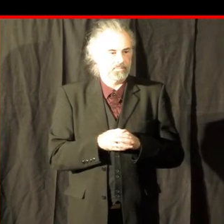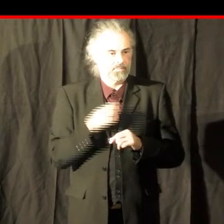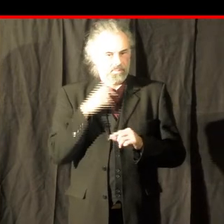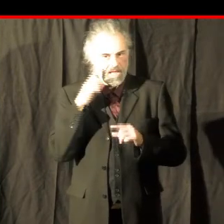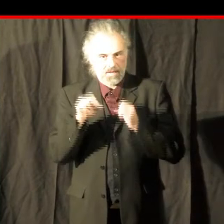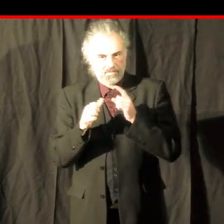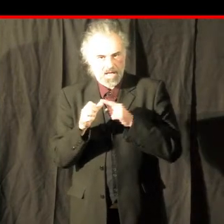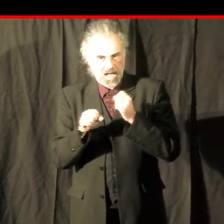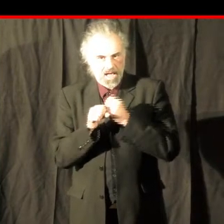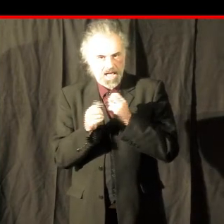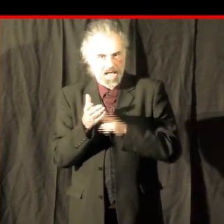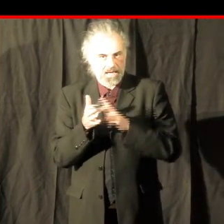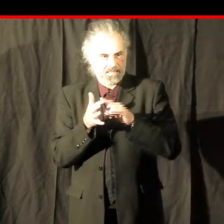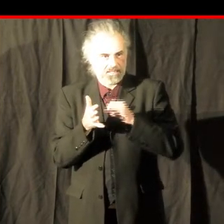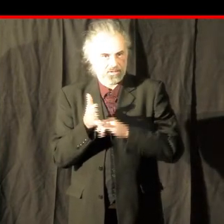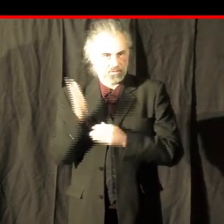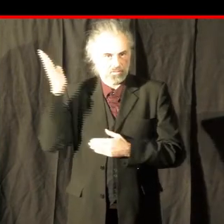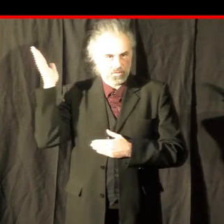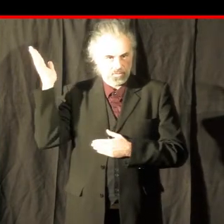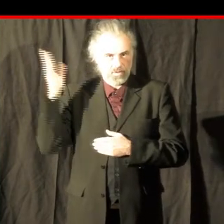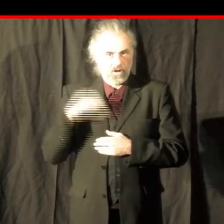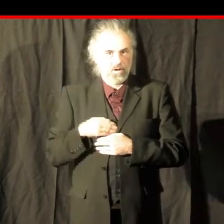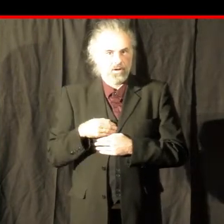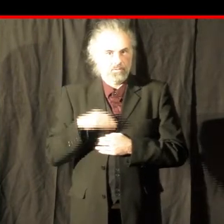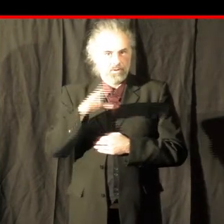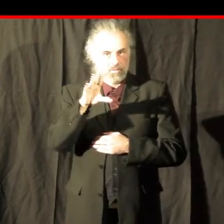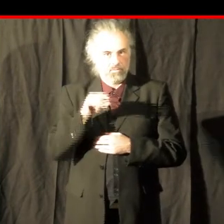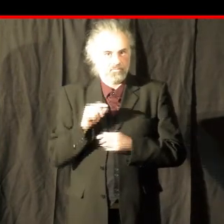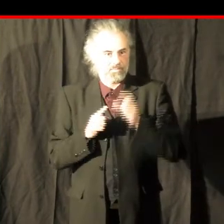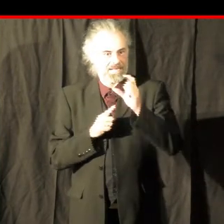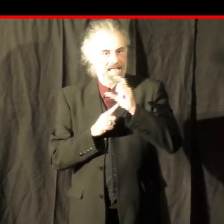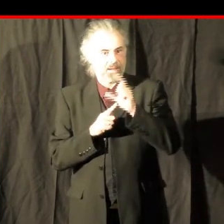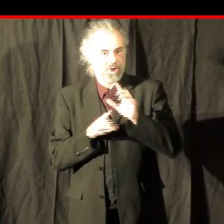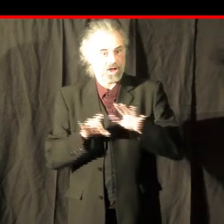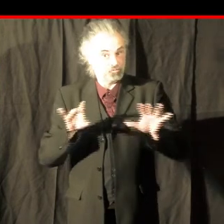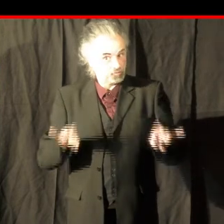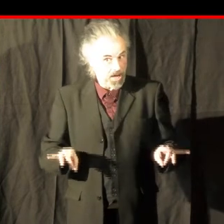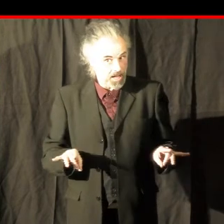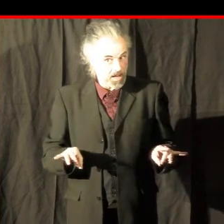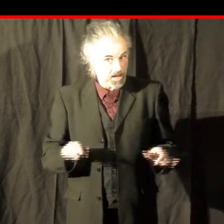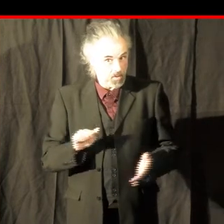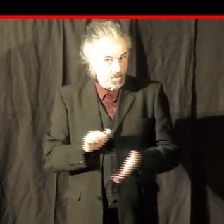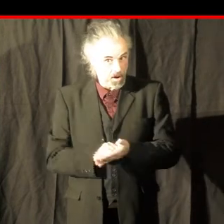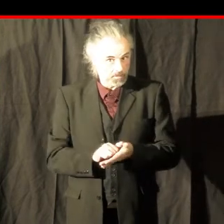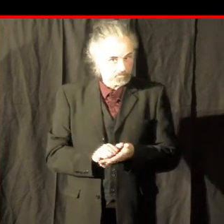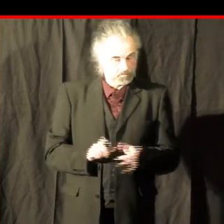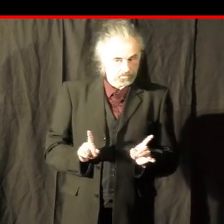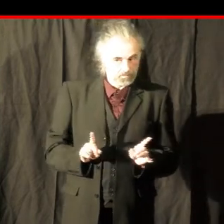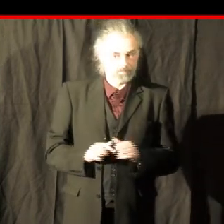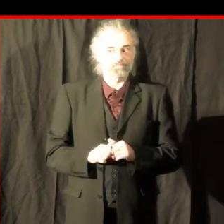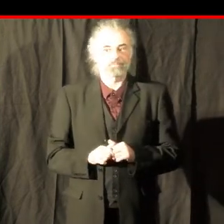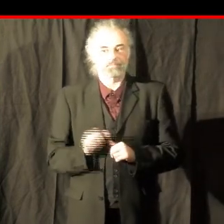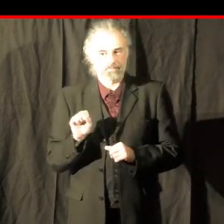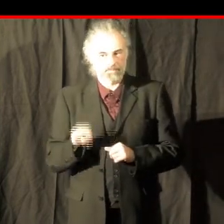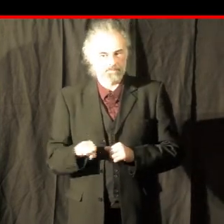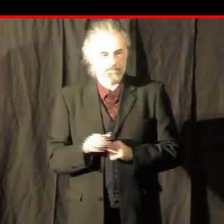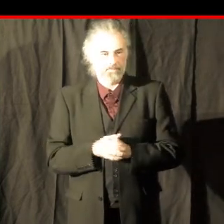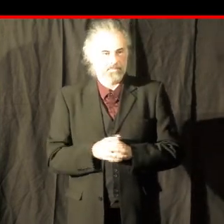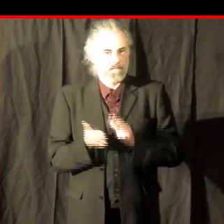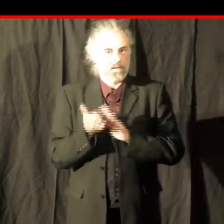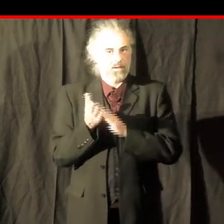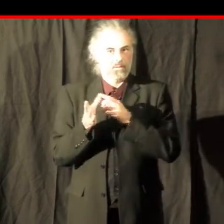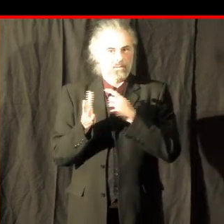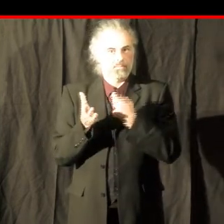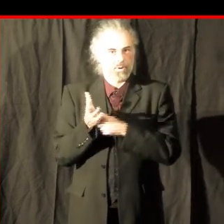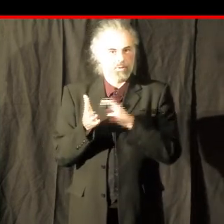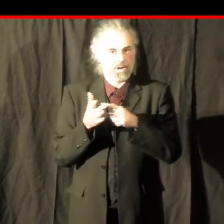Agnes here, who is coming to us from Canberra, Australia, I believe. Yes. Maria, could